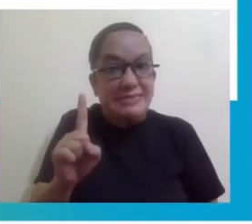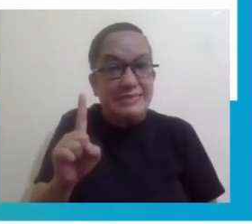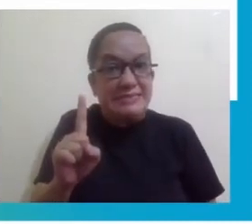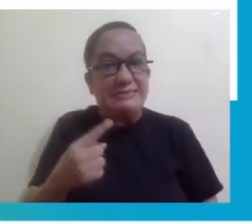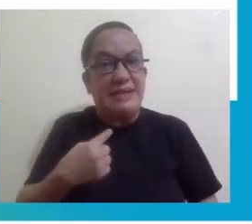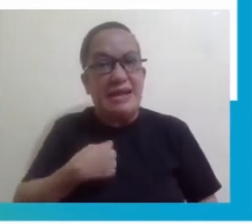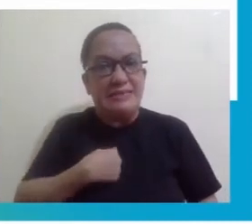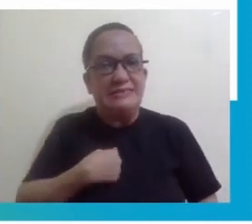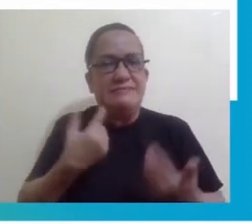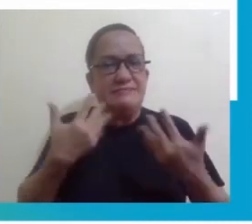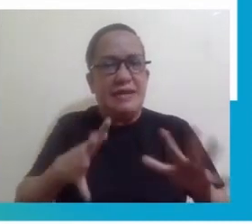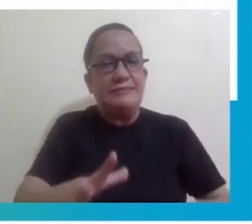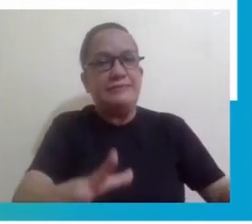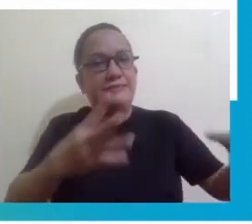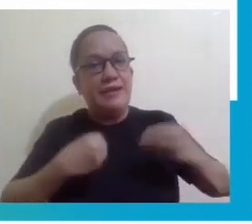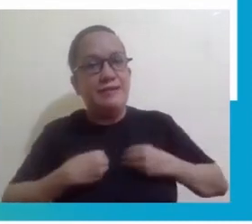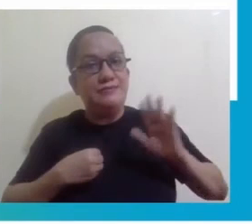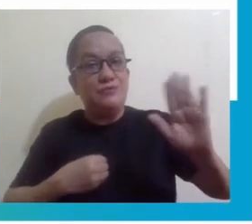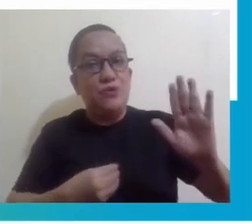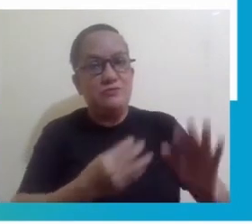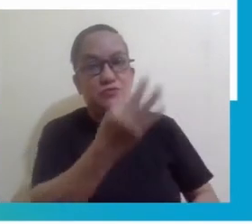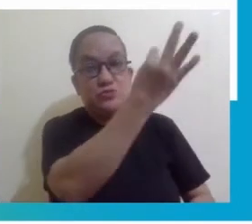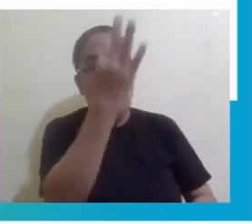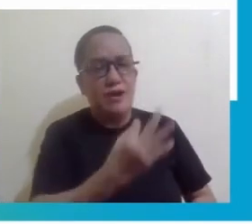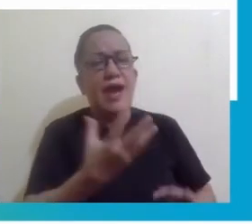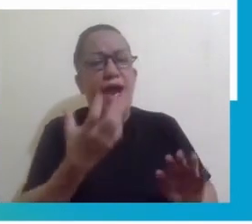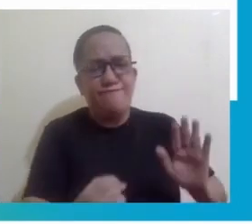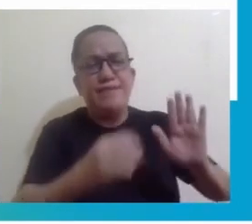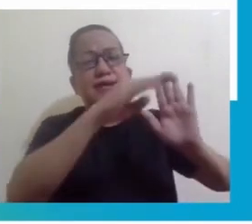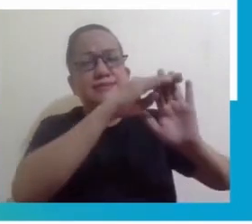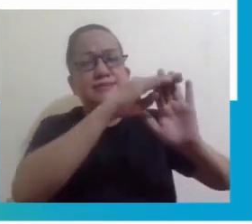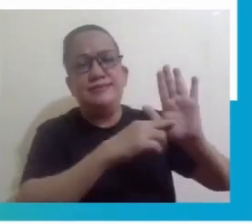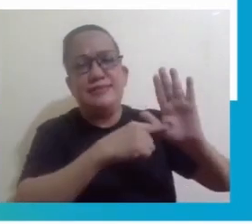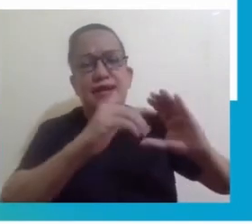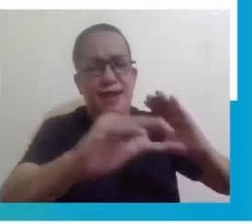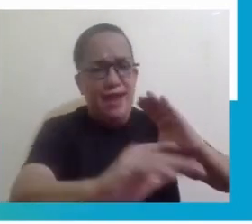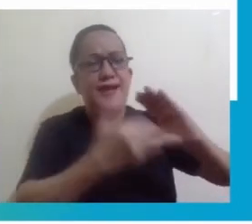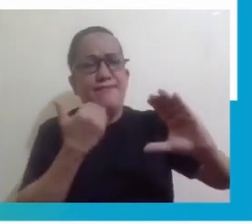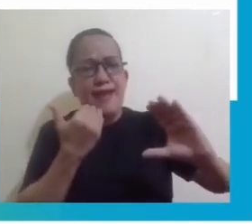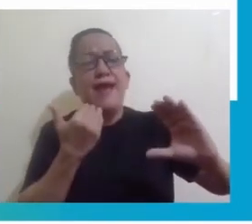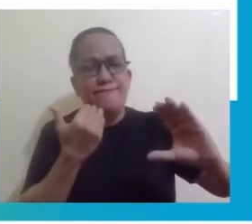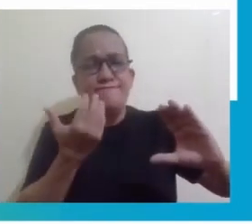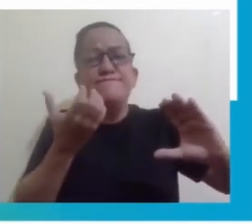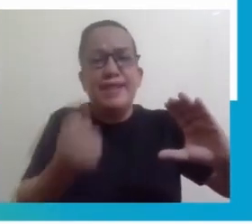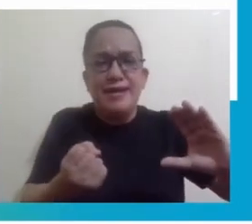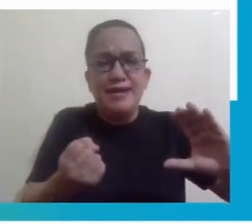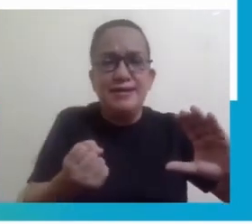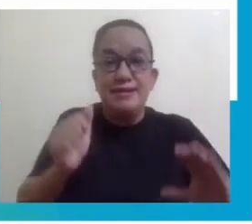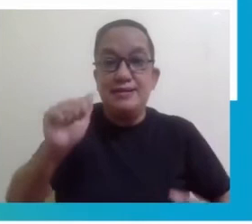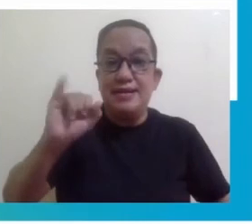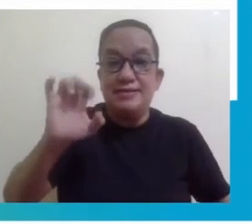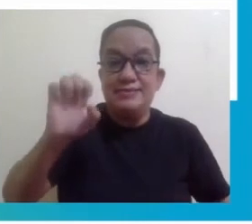question from ISEC. ISEC is the world's largest youth-led organization with